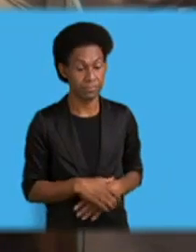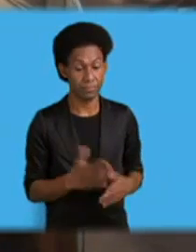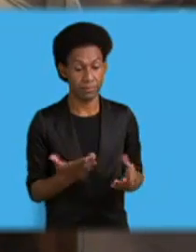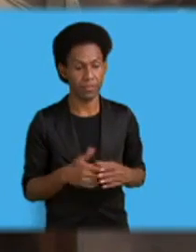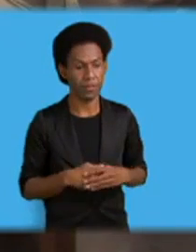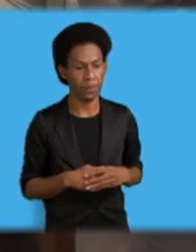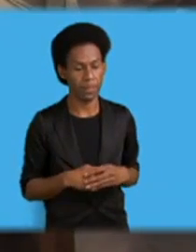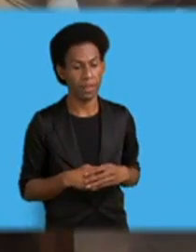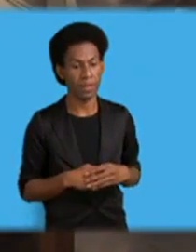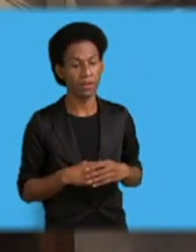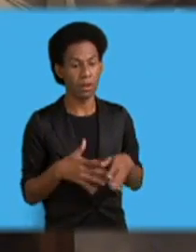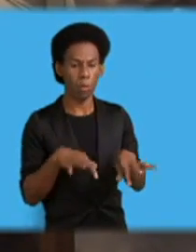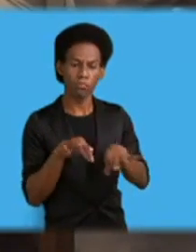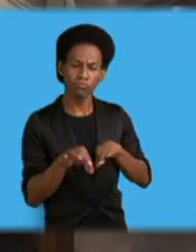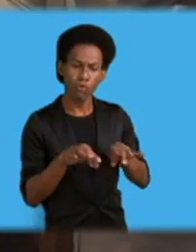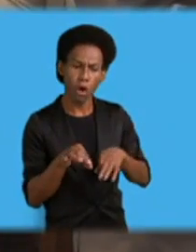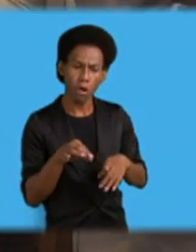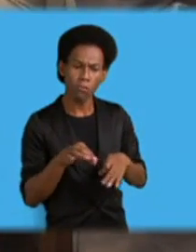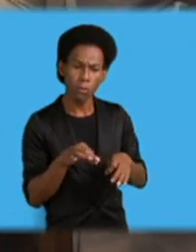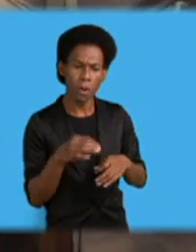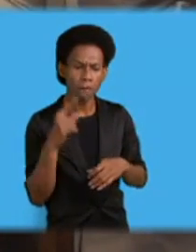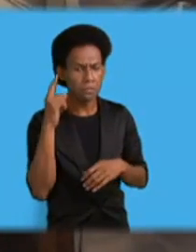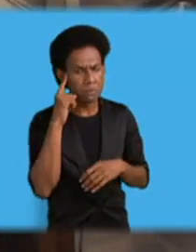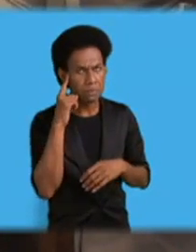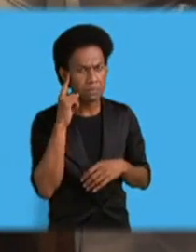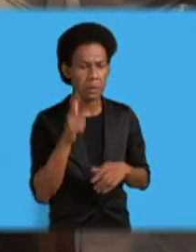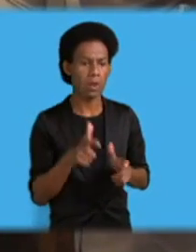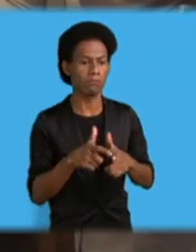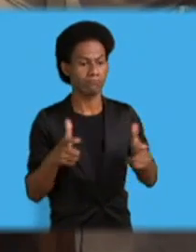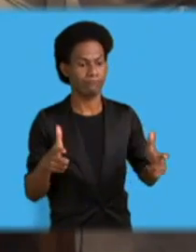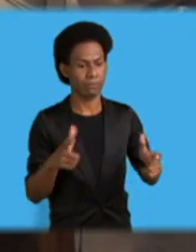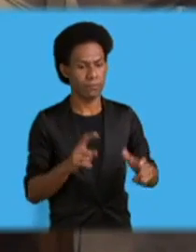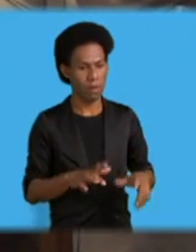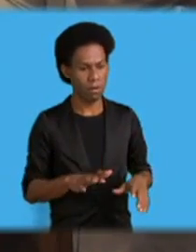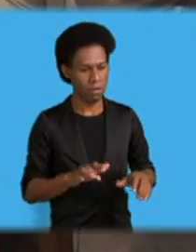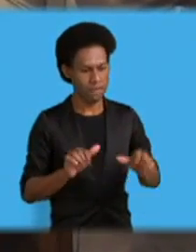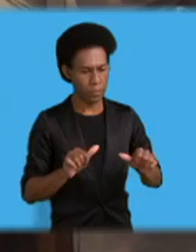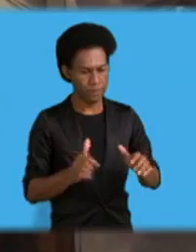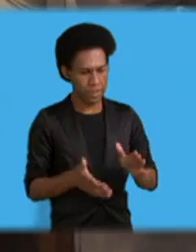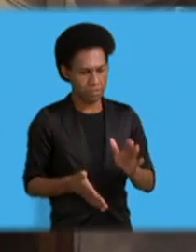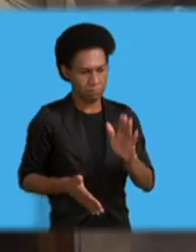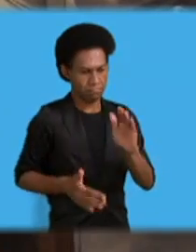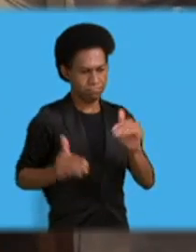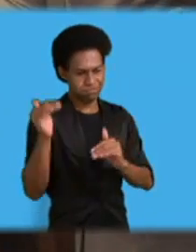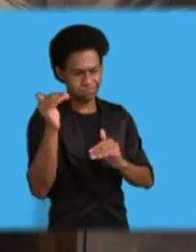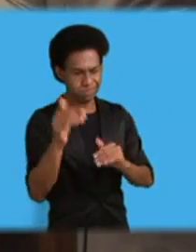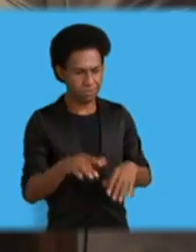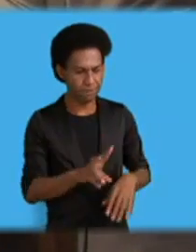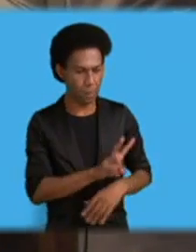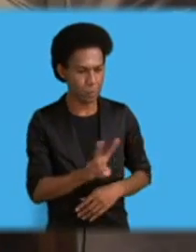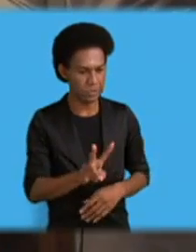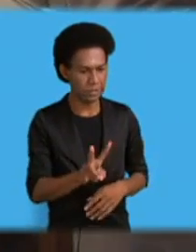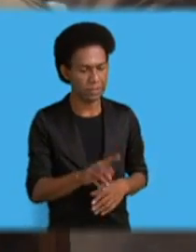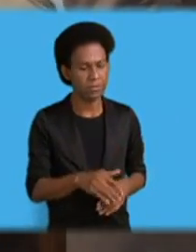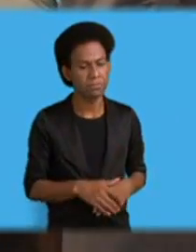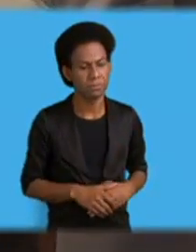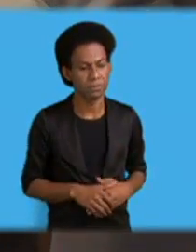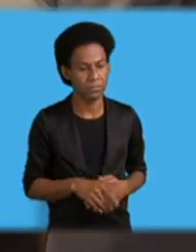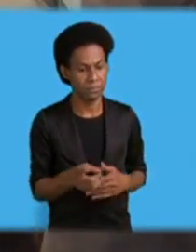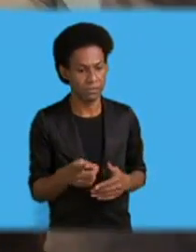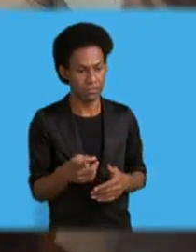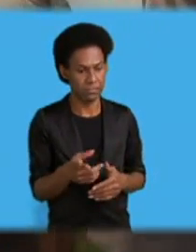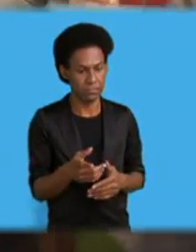plan to increase the protection of high-value forest land under long-term forest conservation purposes. Thank you, Madam